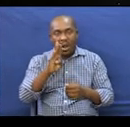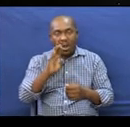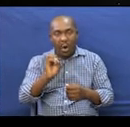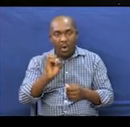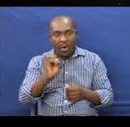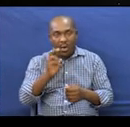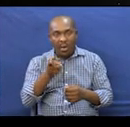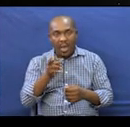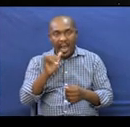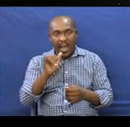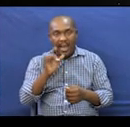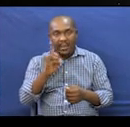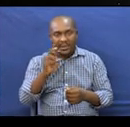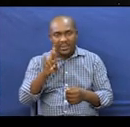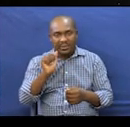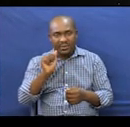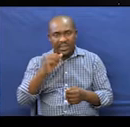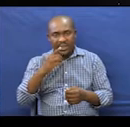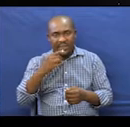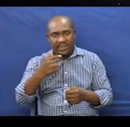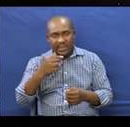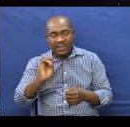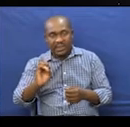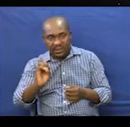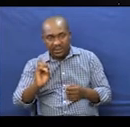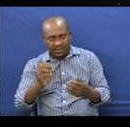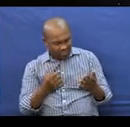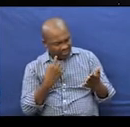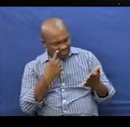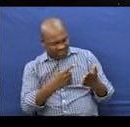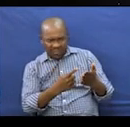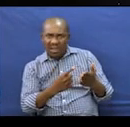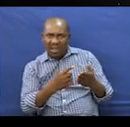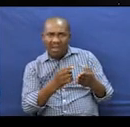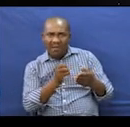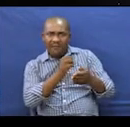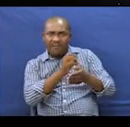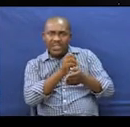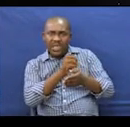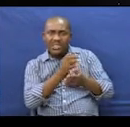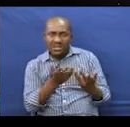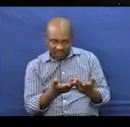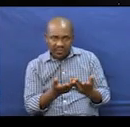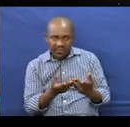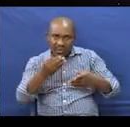What are the features of the carbohydrates? The first feature are some